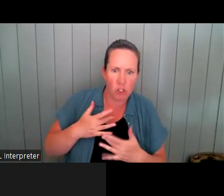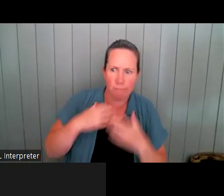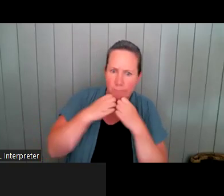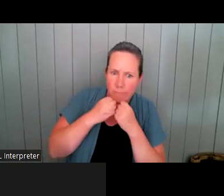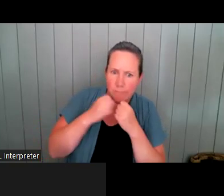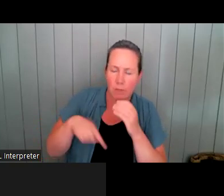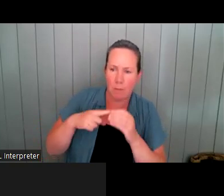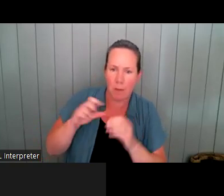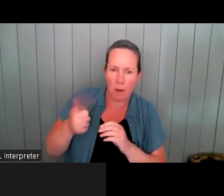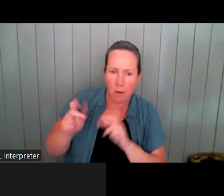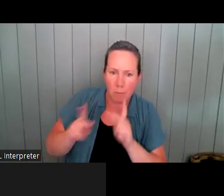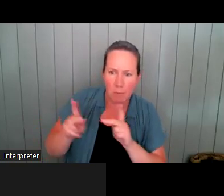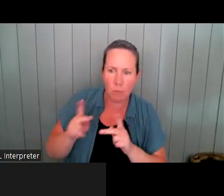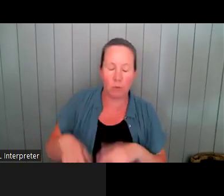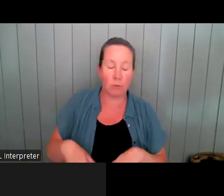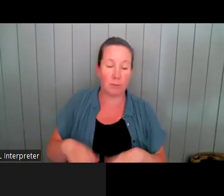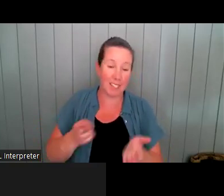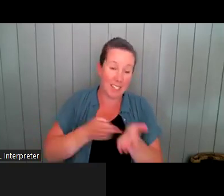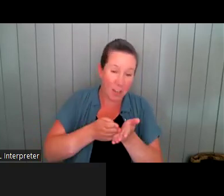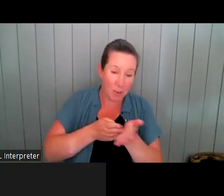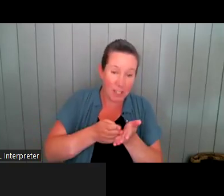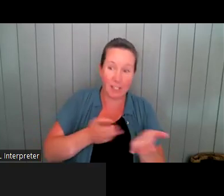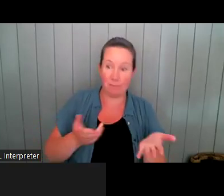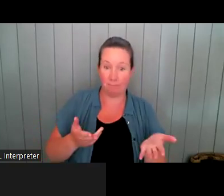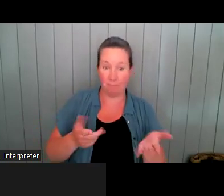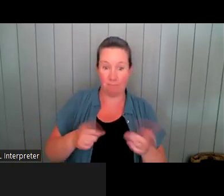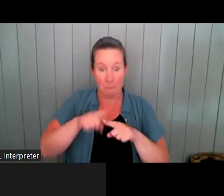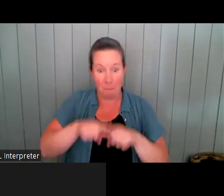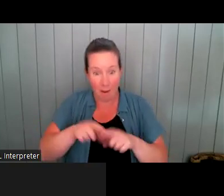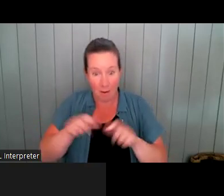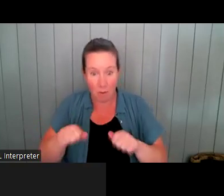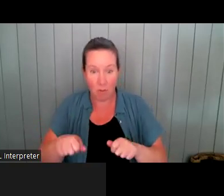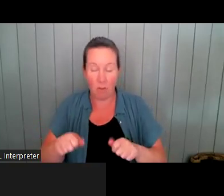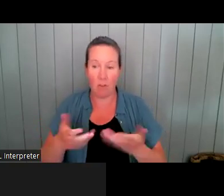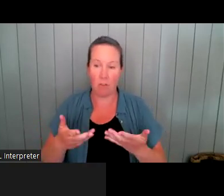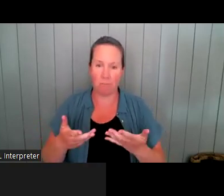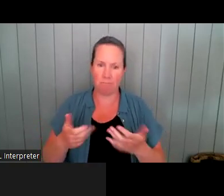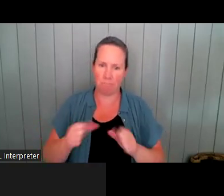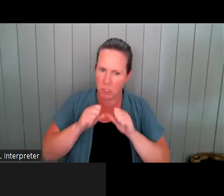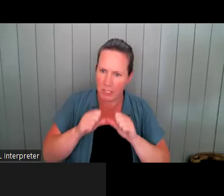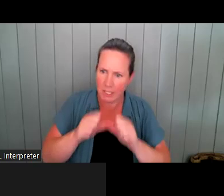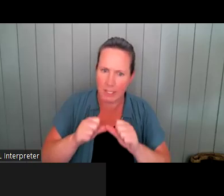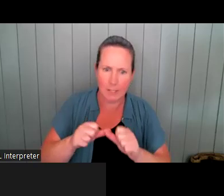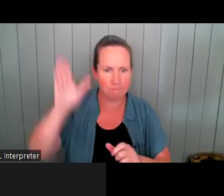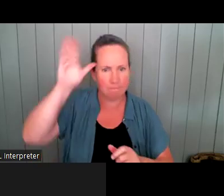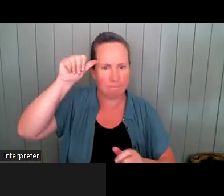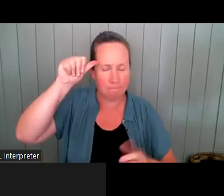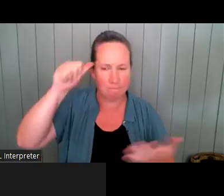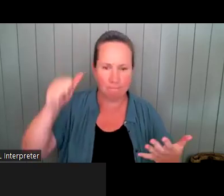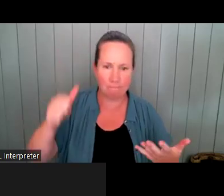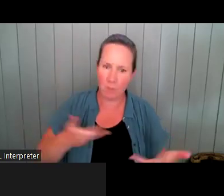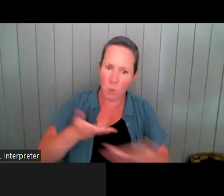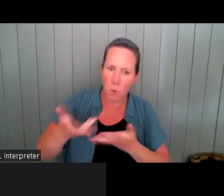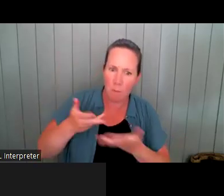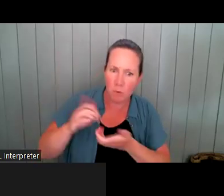dependability. They show initiative, persistence, and cooperation. At the Carroll Center,